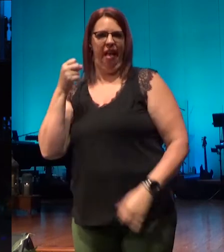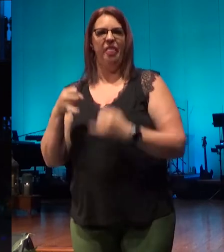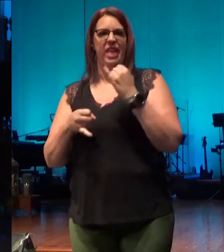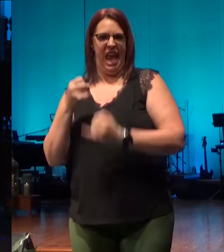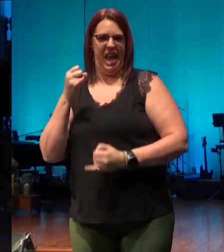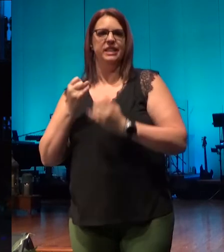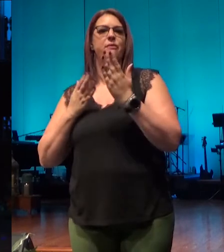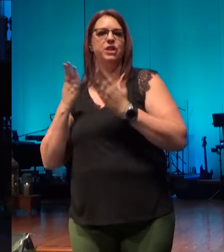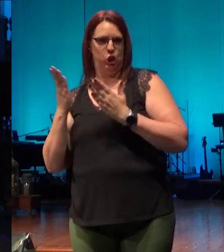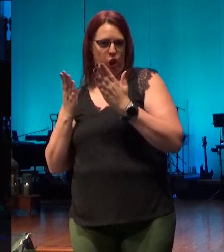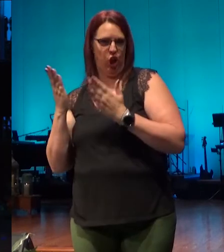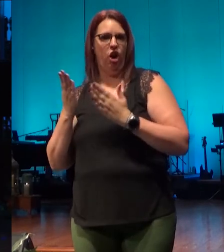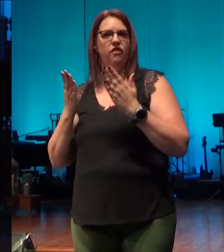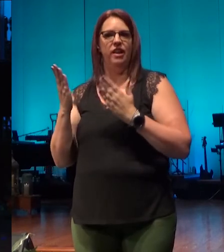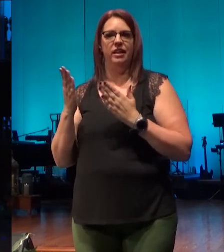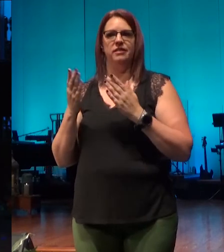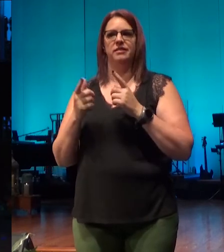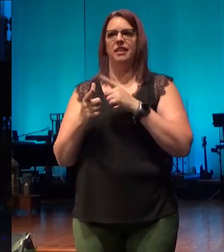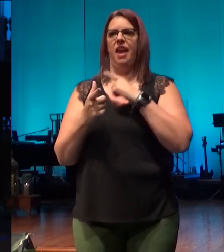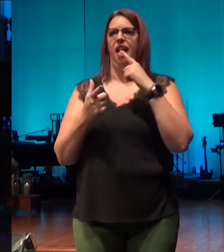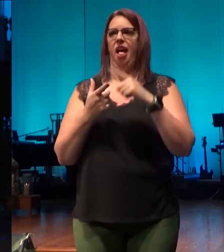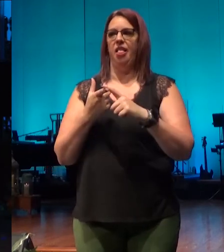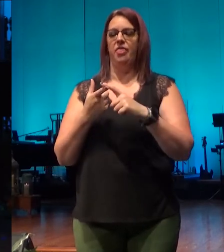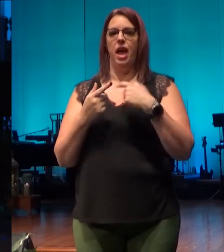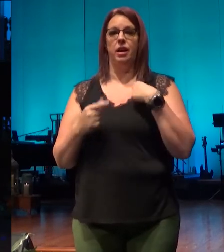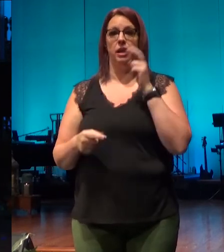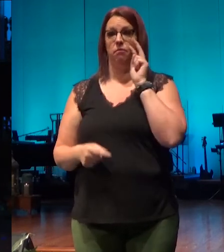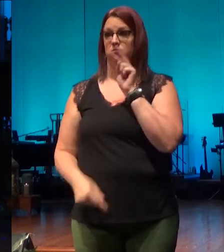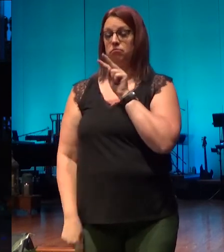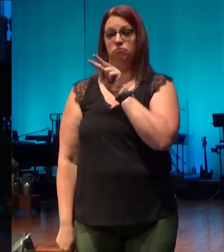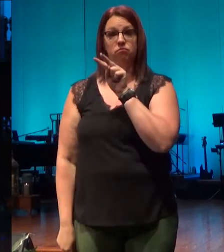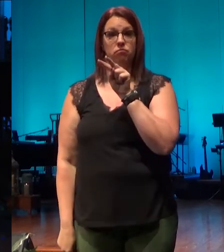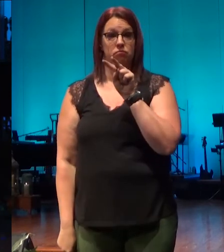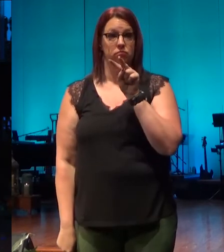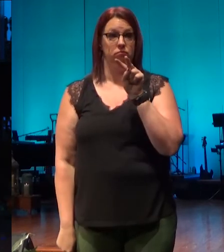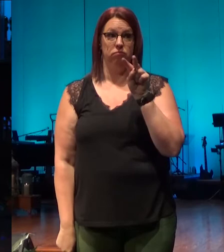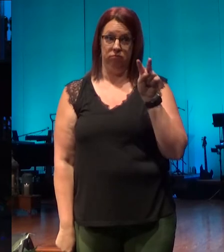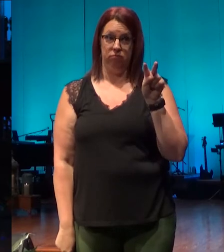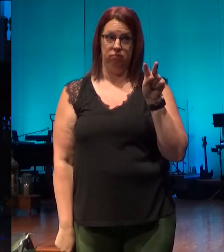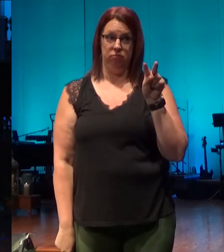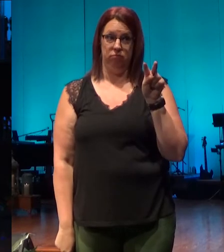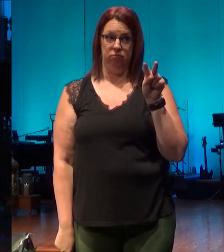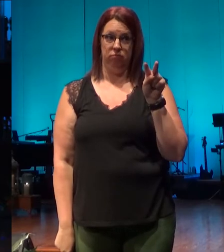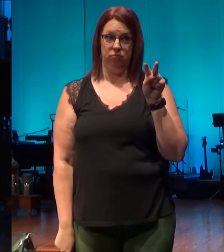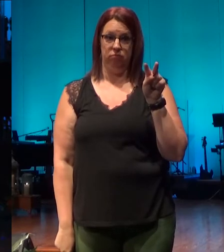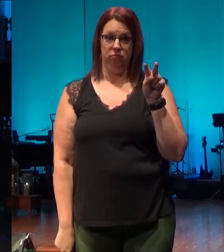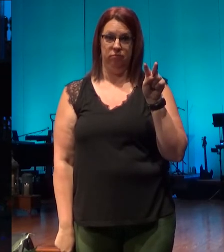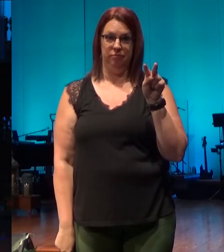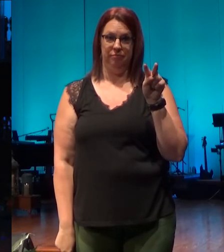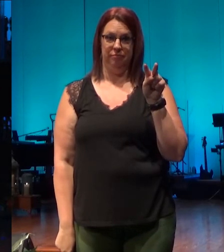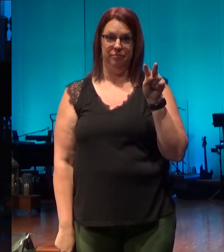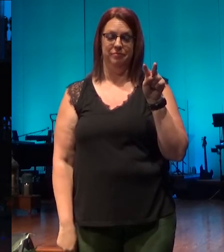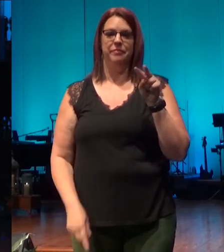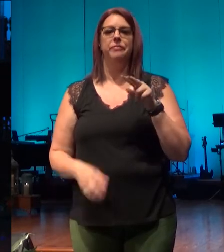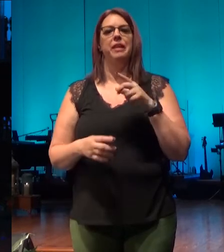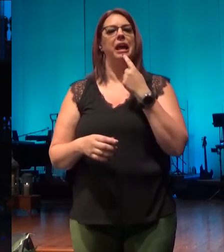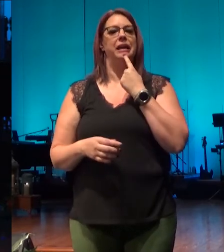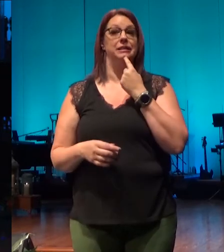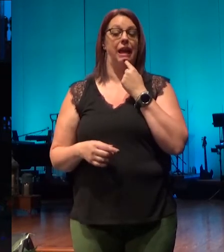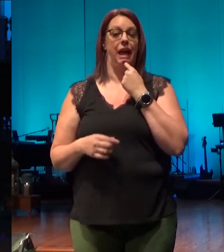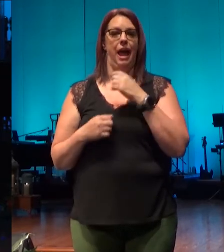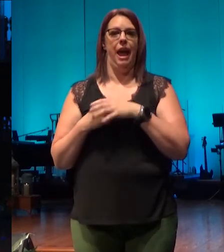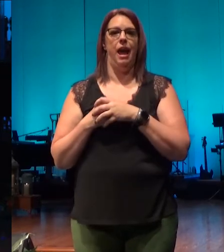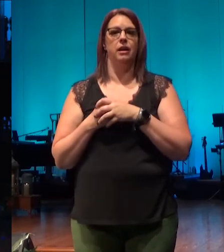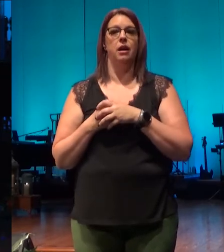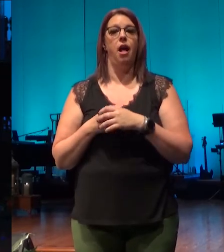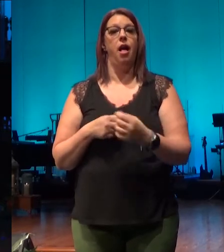service, and he then fixed the congregation with a stern gaze, and he paused for effect, Joe says. And he said to them, "And